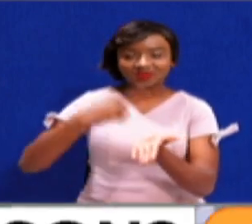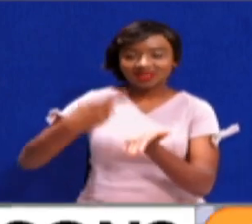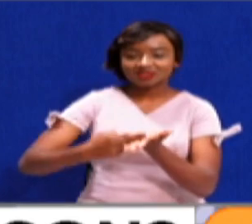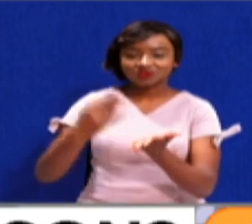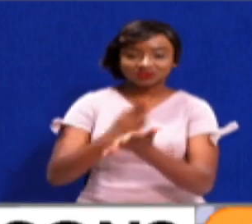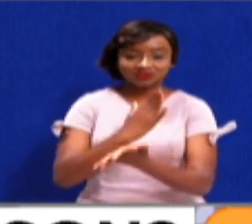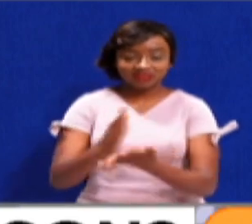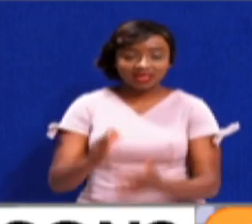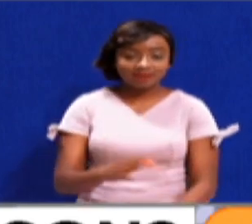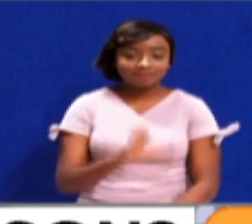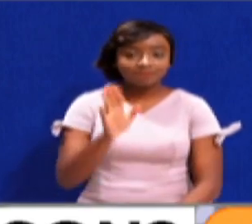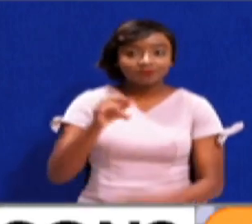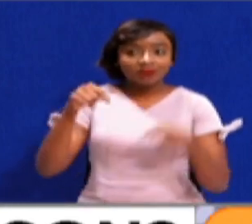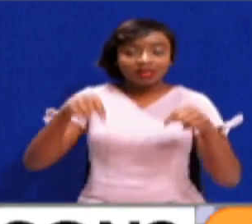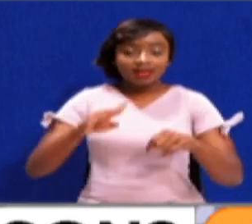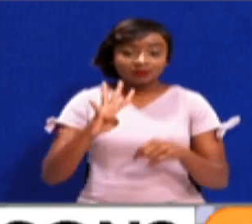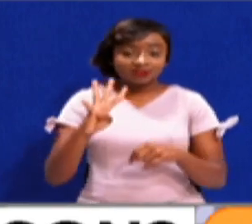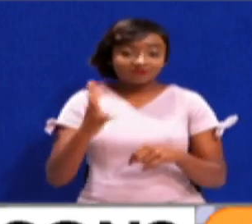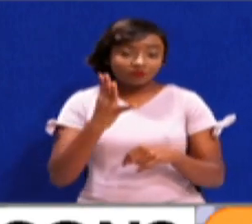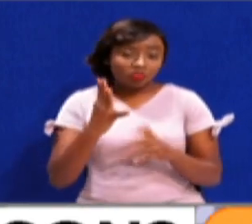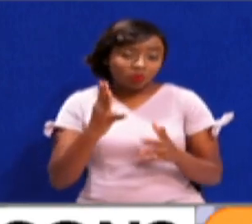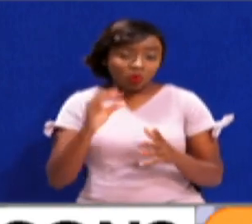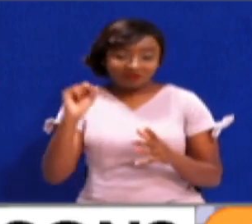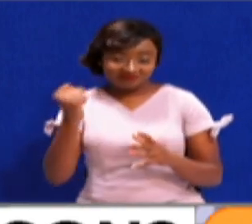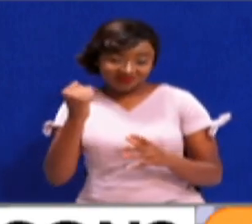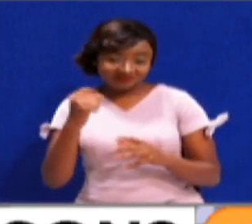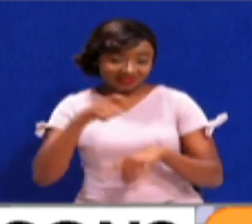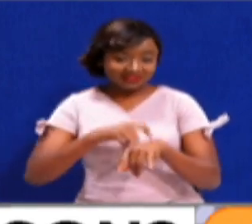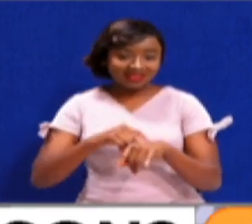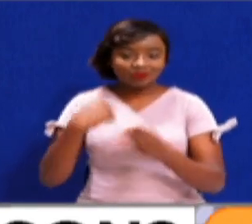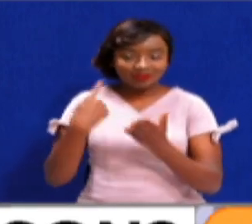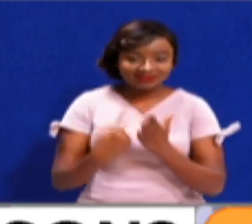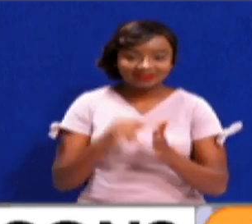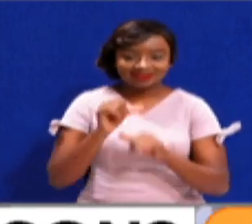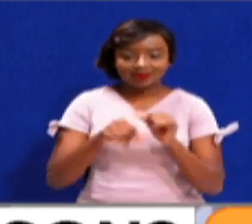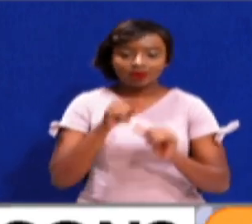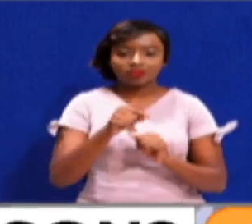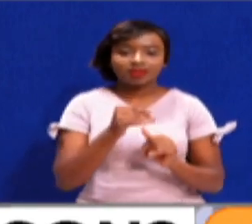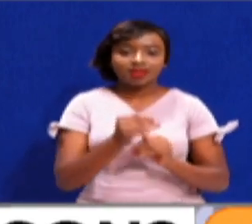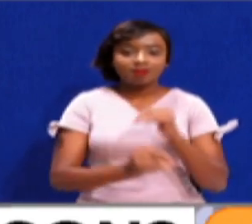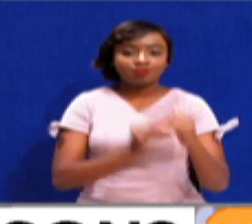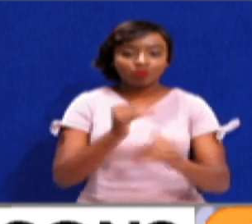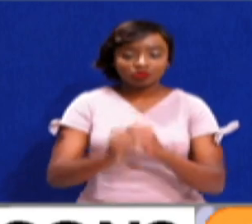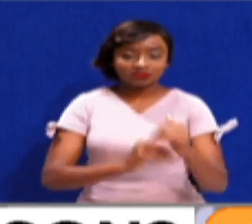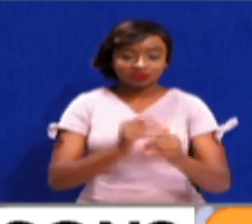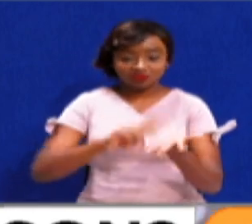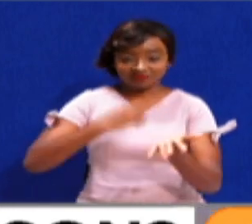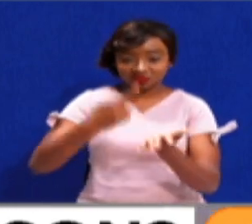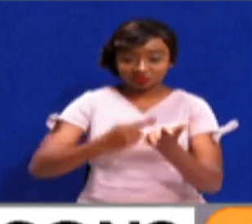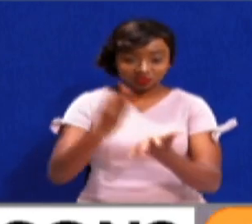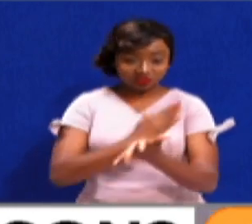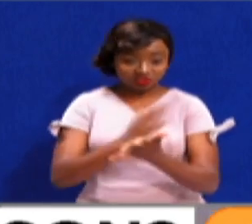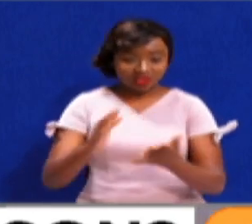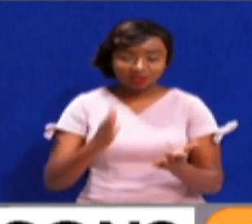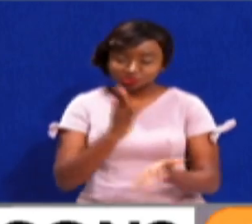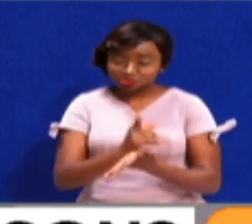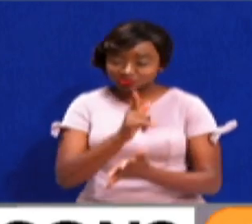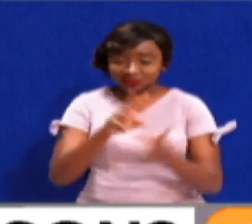this is the fourth, fifth time we're discussing this formula on this show. And it's a matter that is extremely